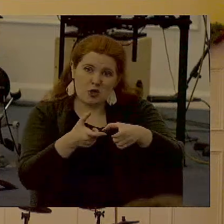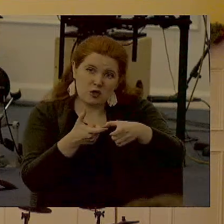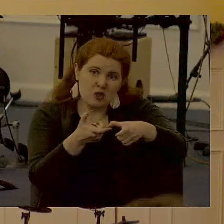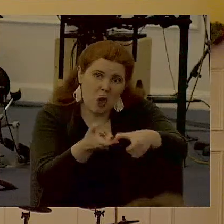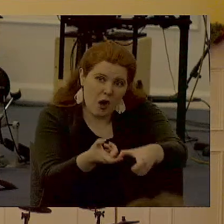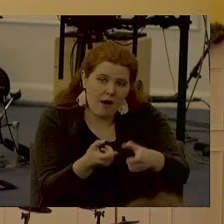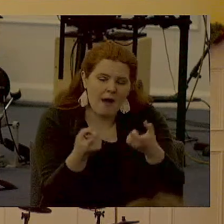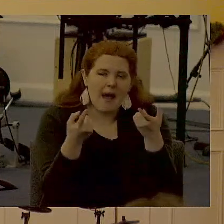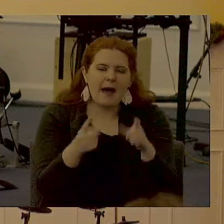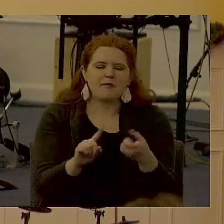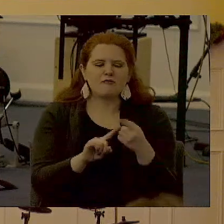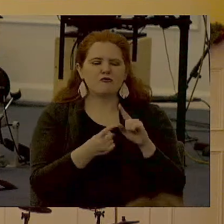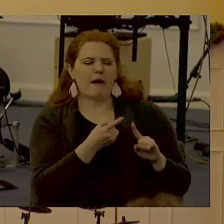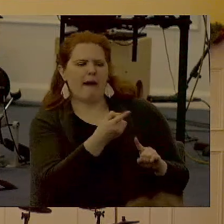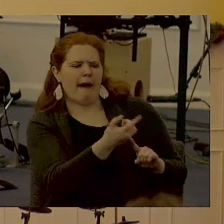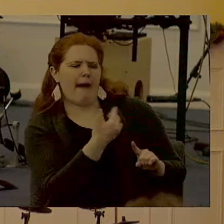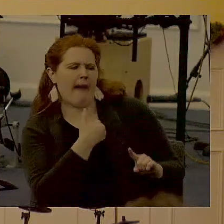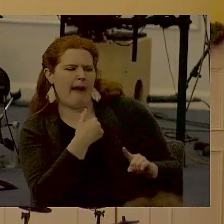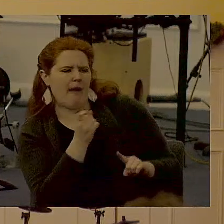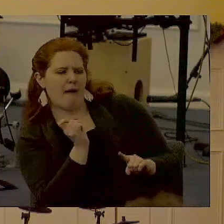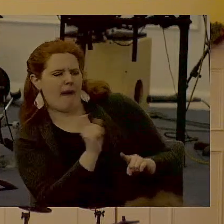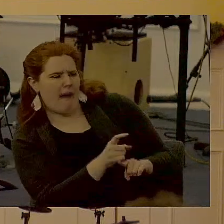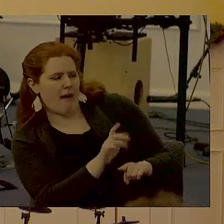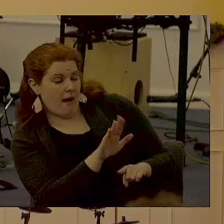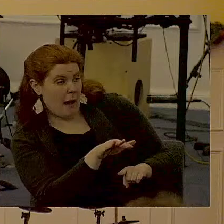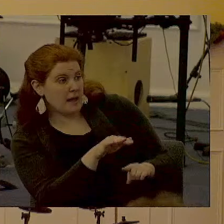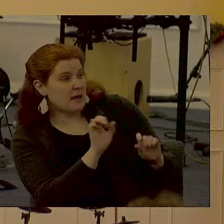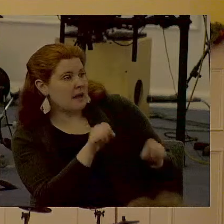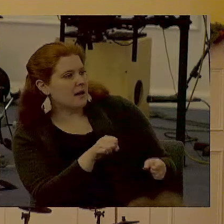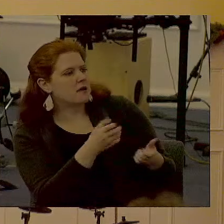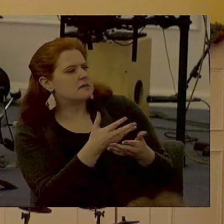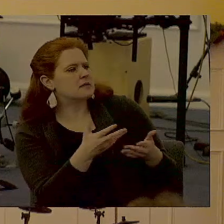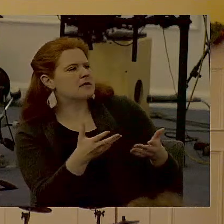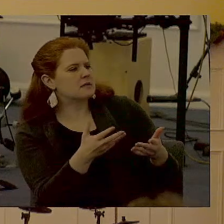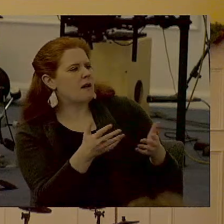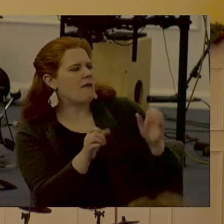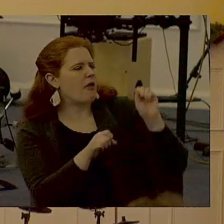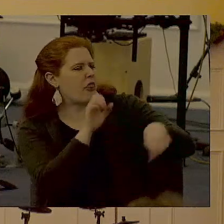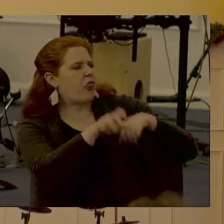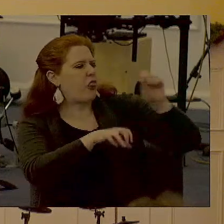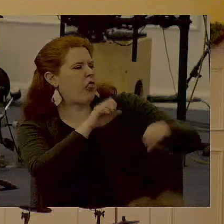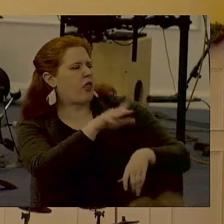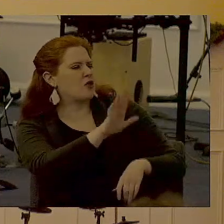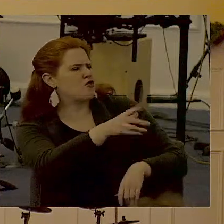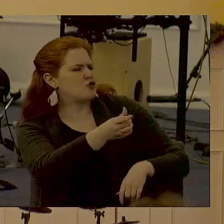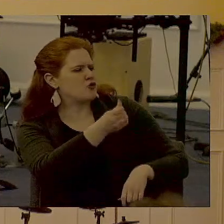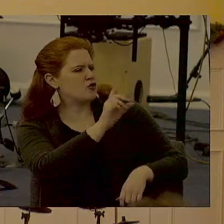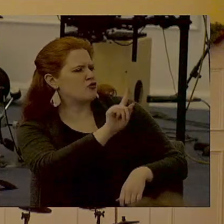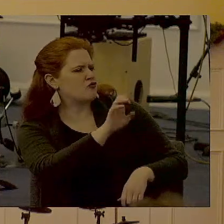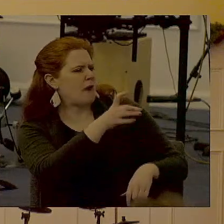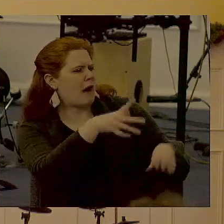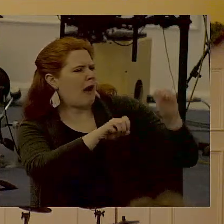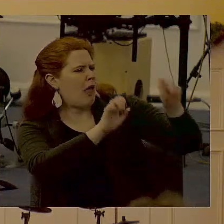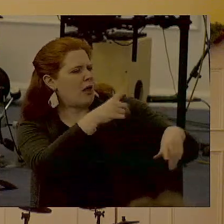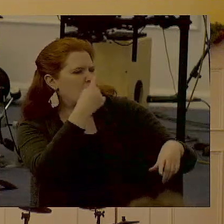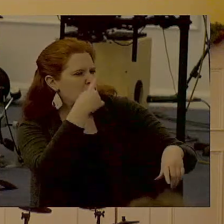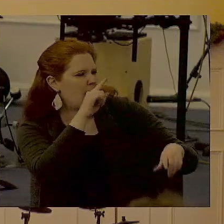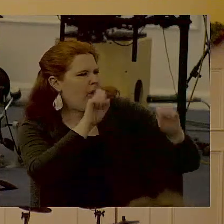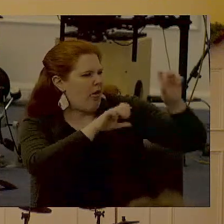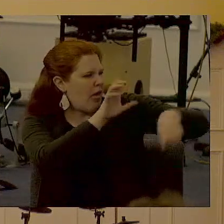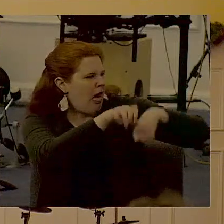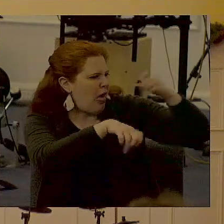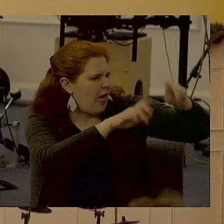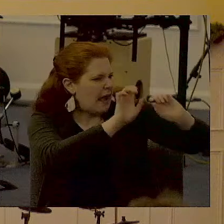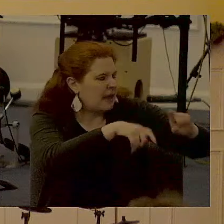you asked a friend who had one of these pickup trucks, hey, can I throw a whole bunch of cinder blocks in the back of your truck? The answer is not going to be